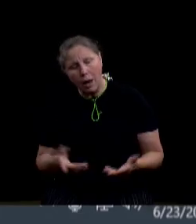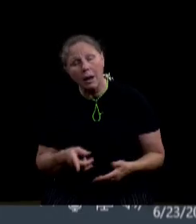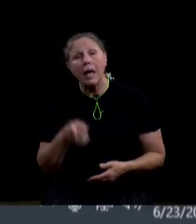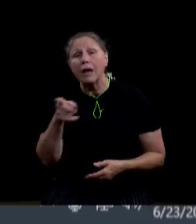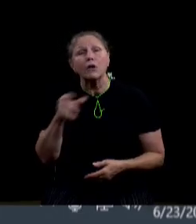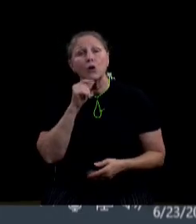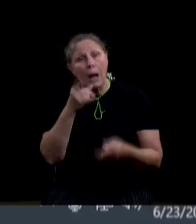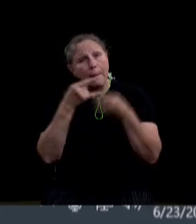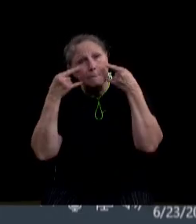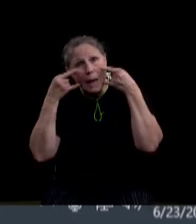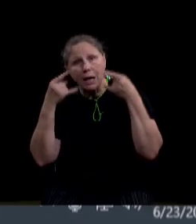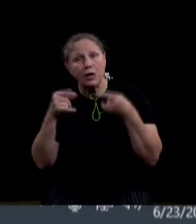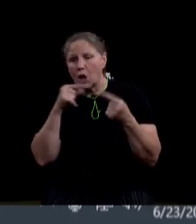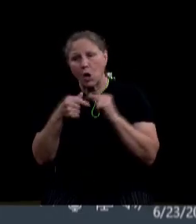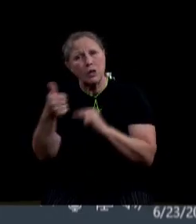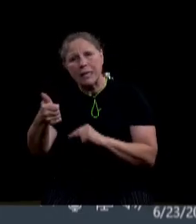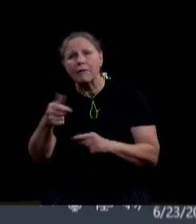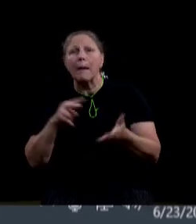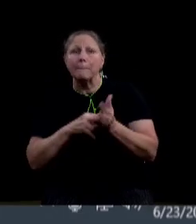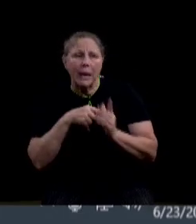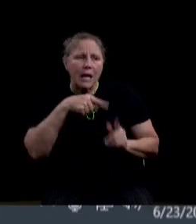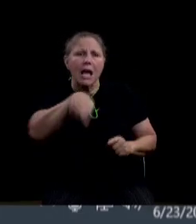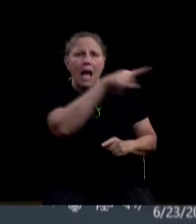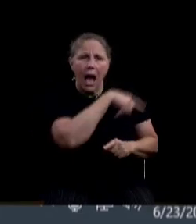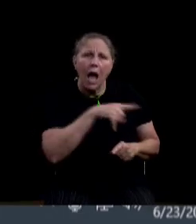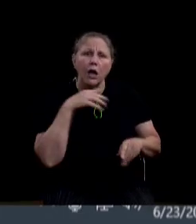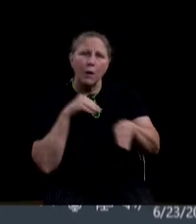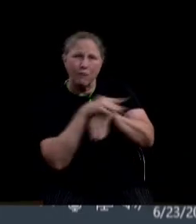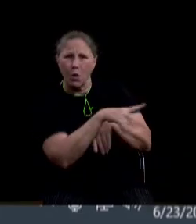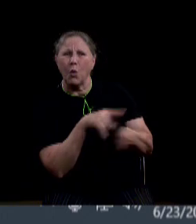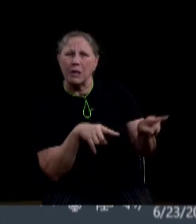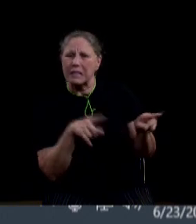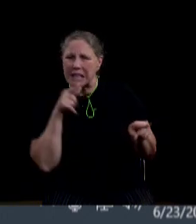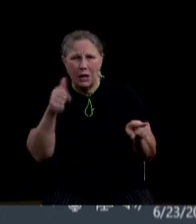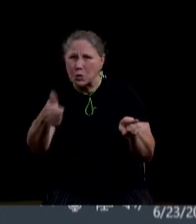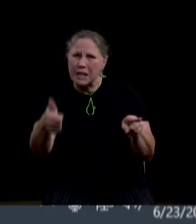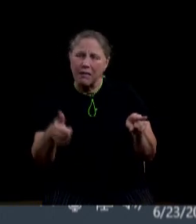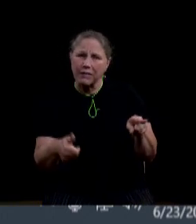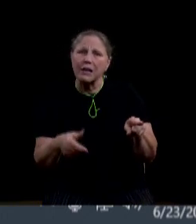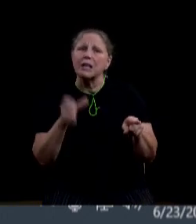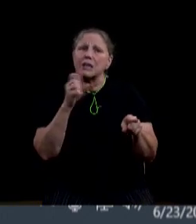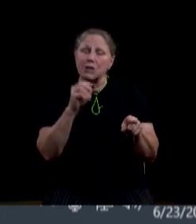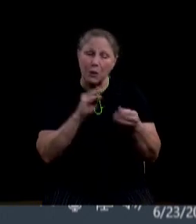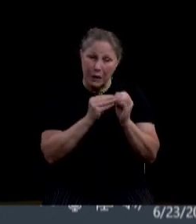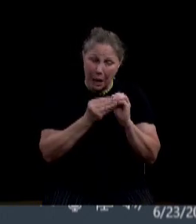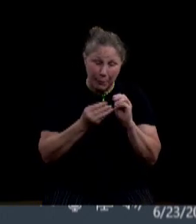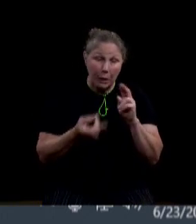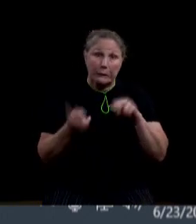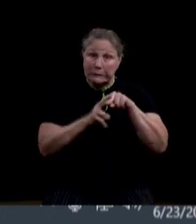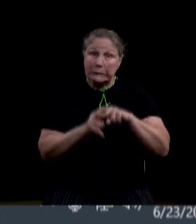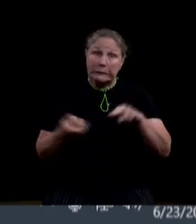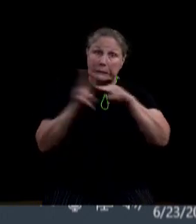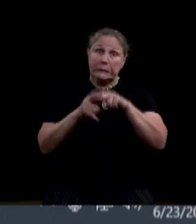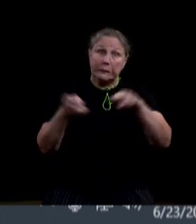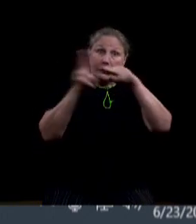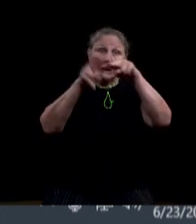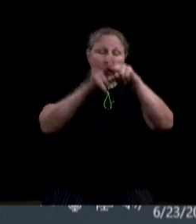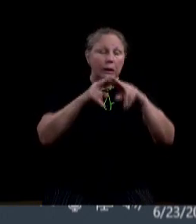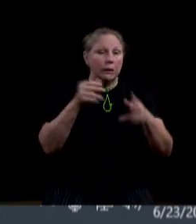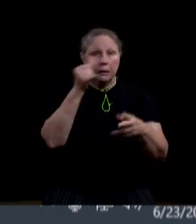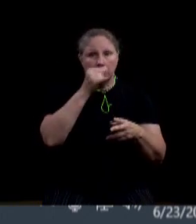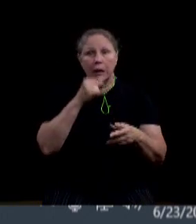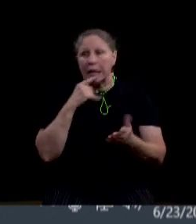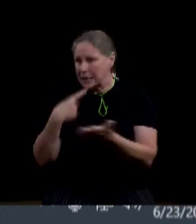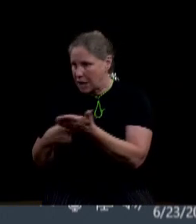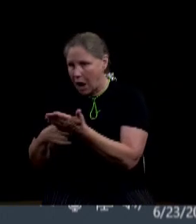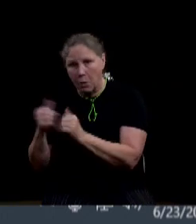you. So with the cases rising as rapidly as they were, and I did consult with all of you before passing that order,